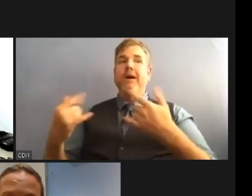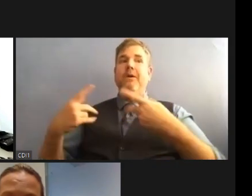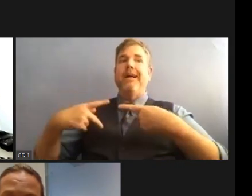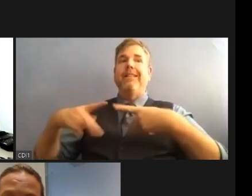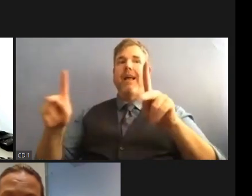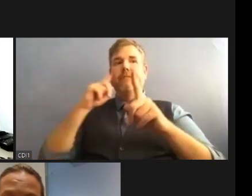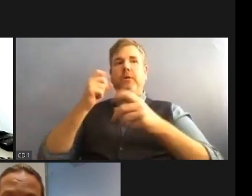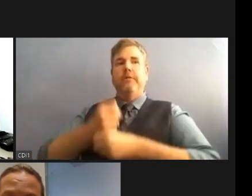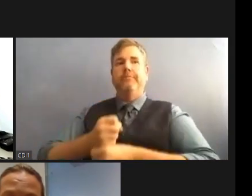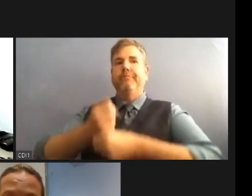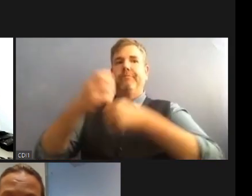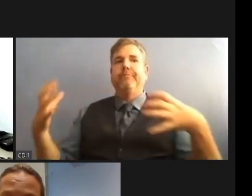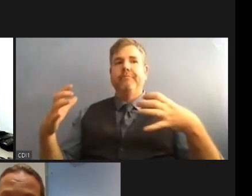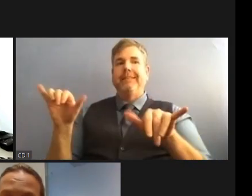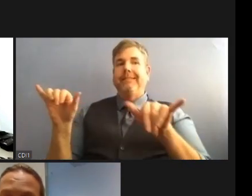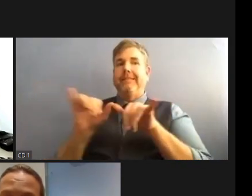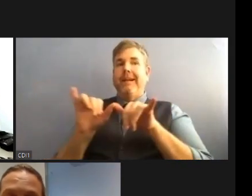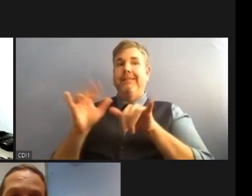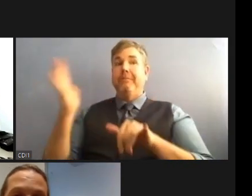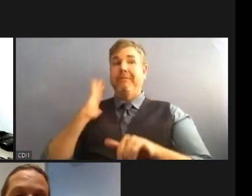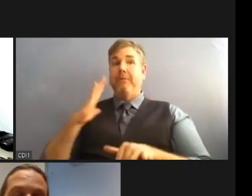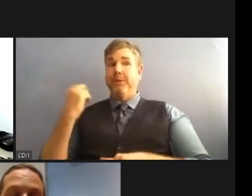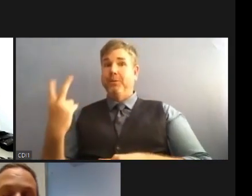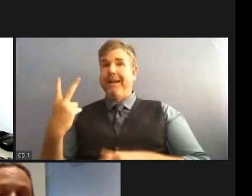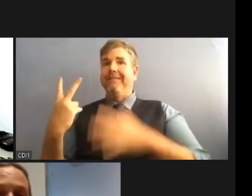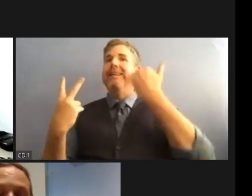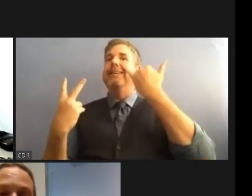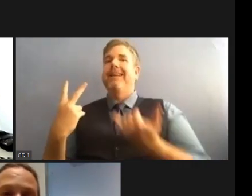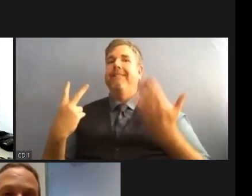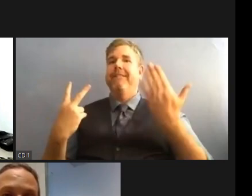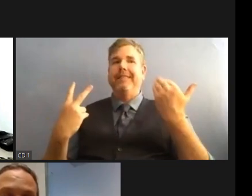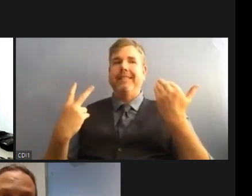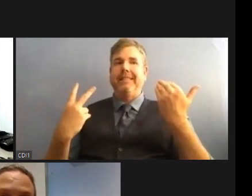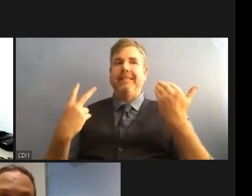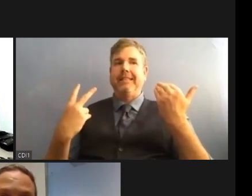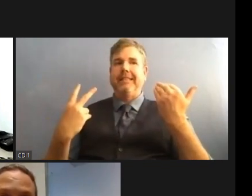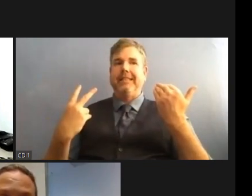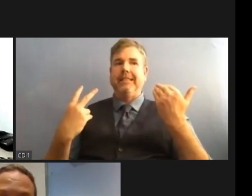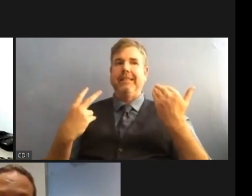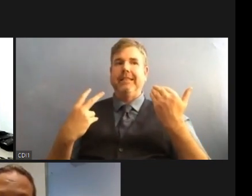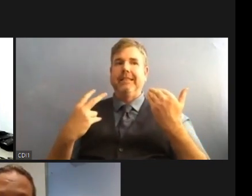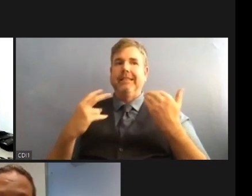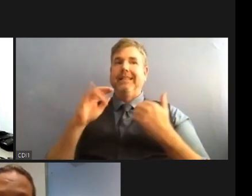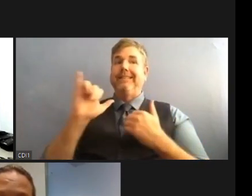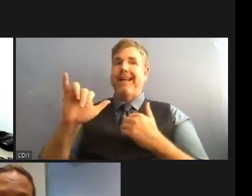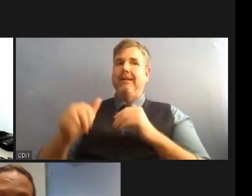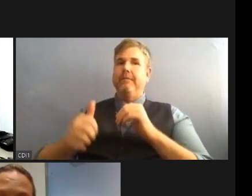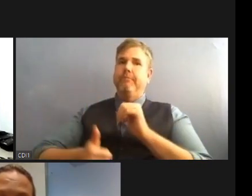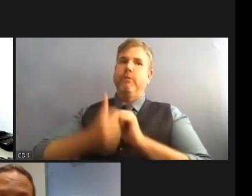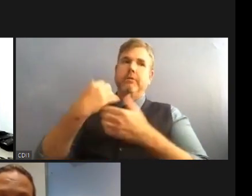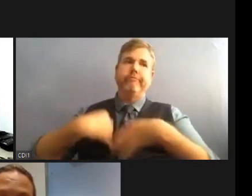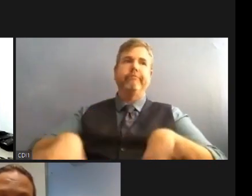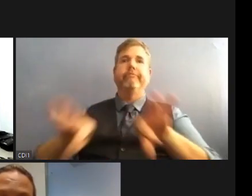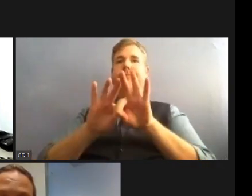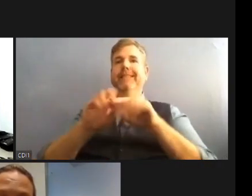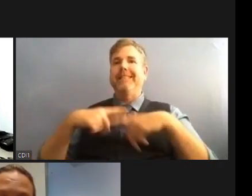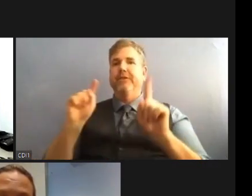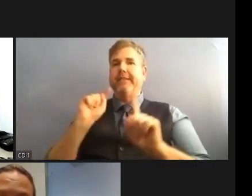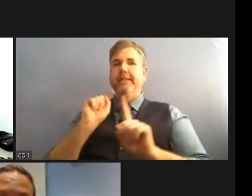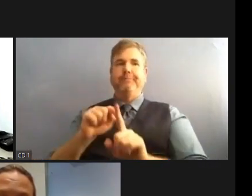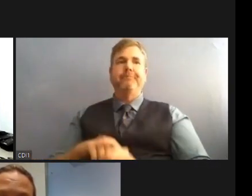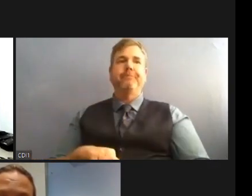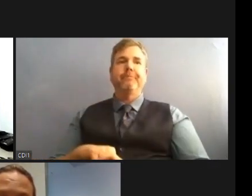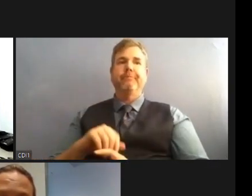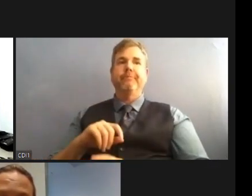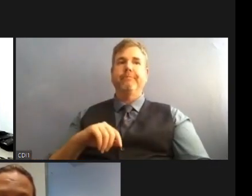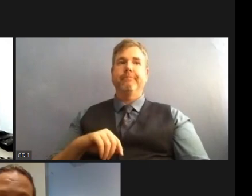12 to 15, and that's the most important, I think, difference. But the physical location of where that can